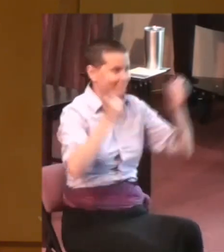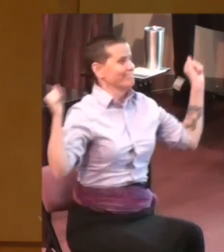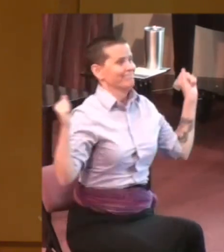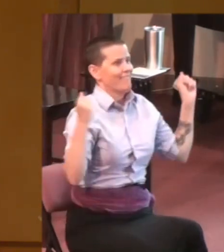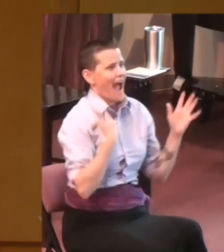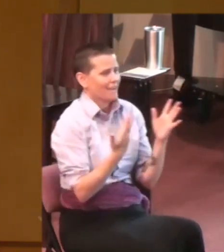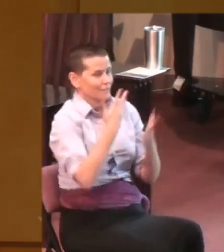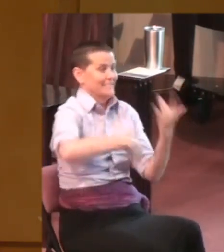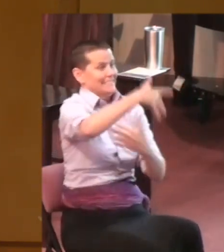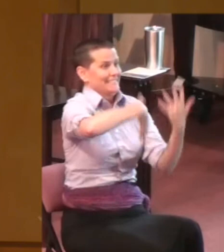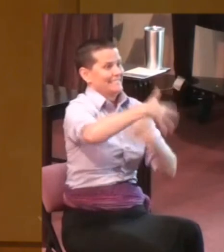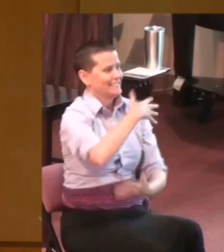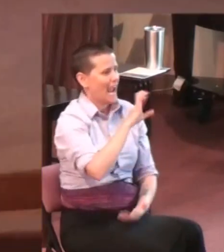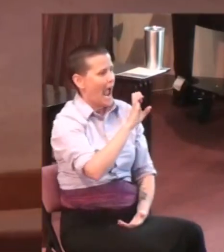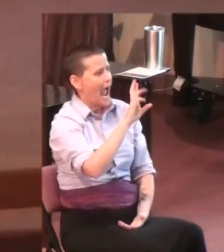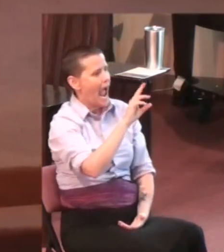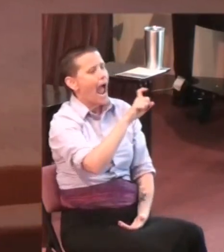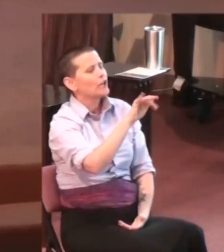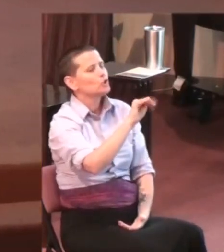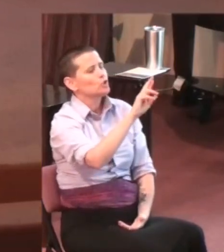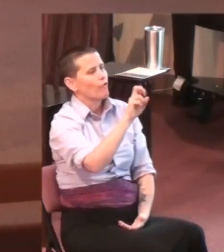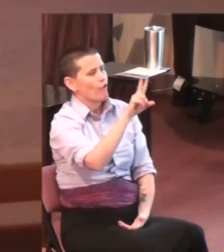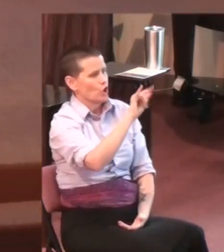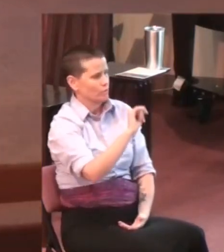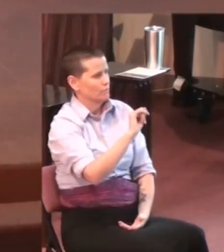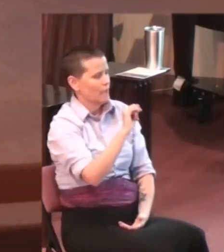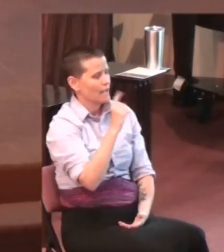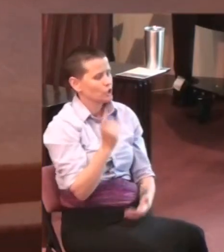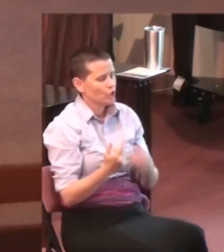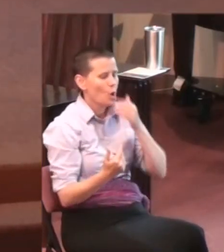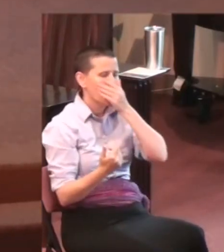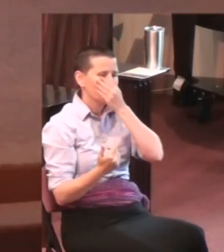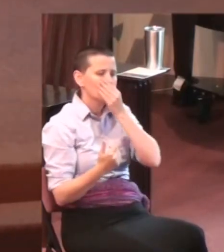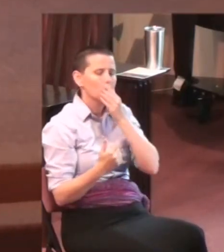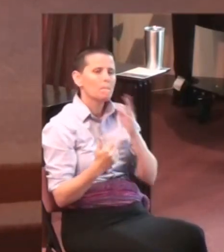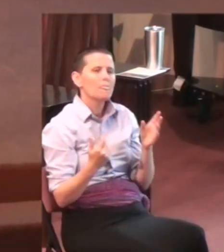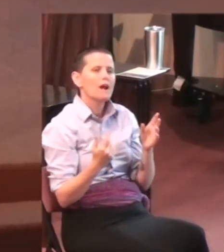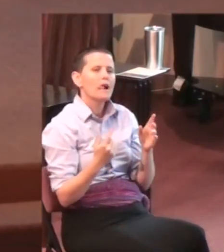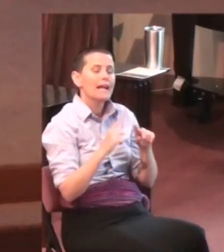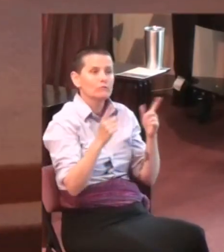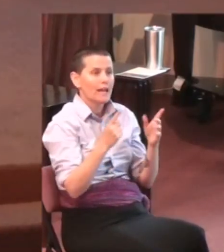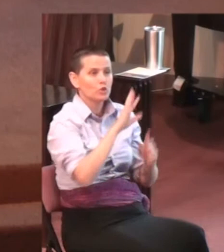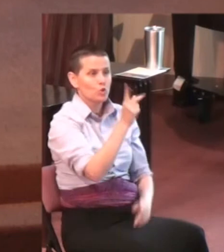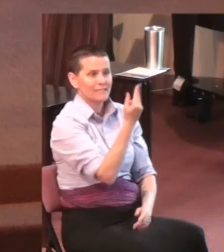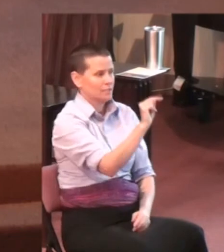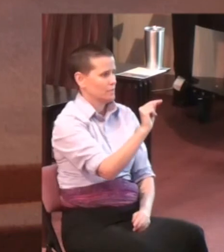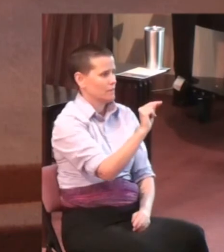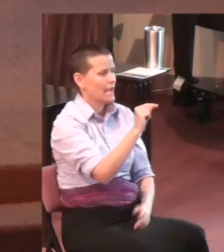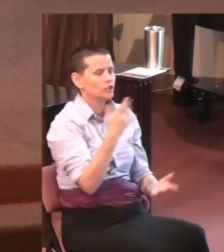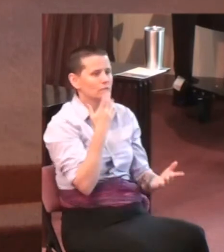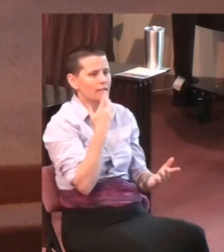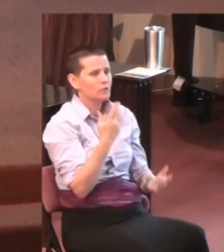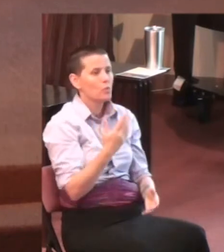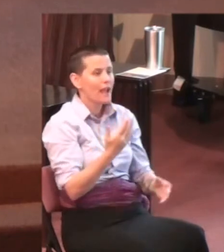more contemplative or less extroverted. So we'll walk in the morning, and she greets people like she hasn't seen them in a